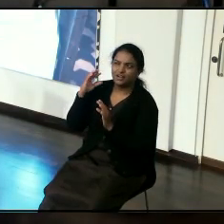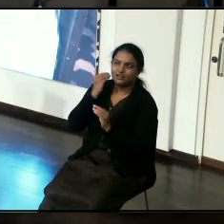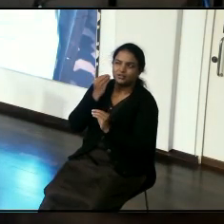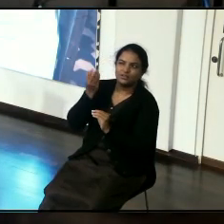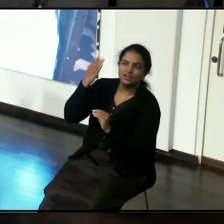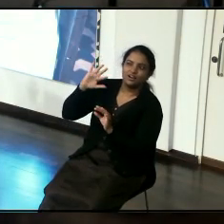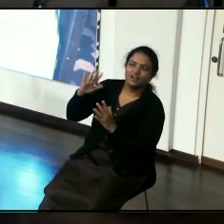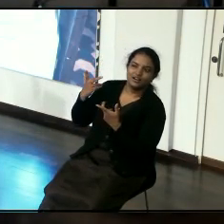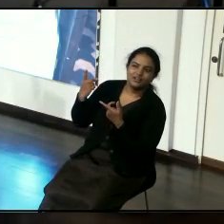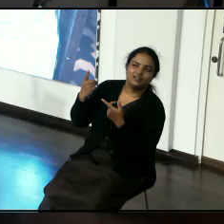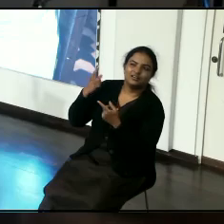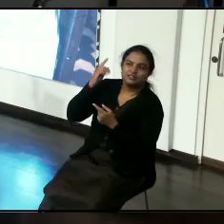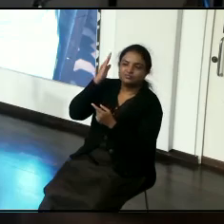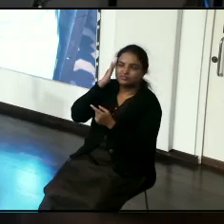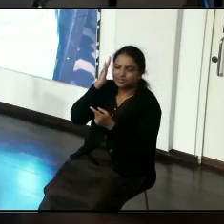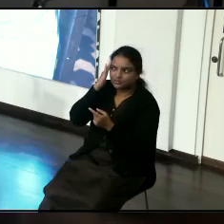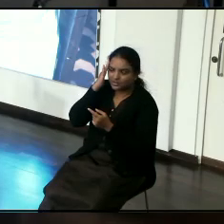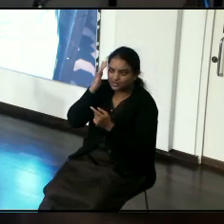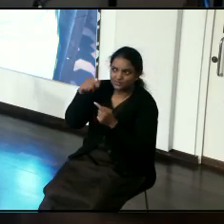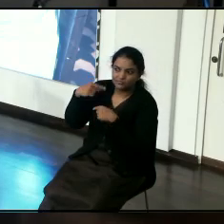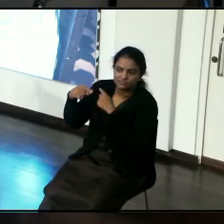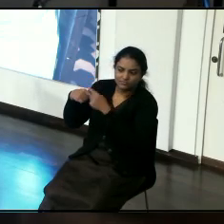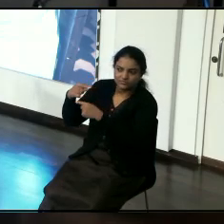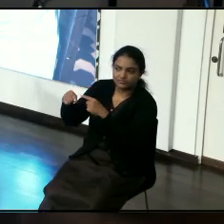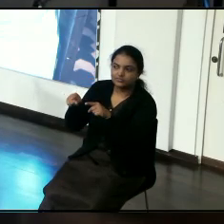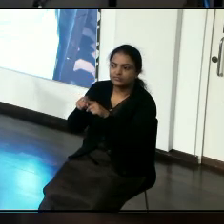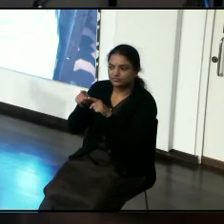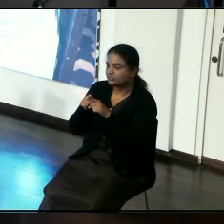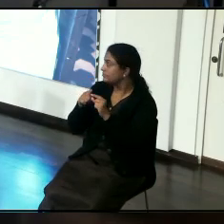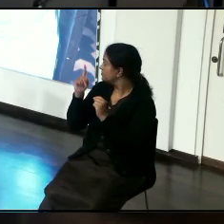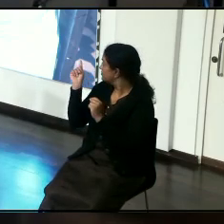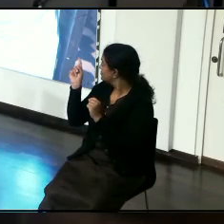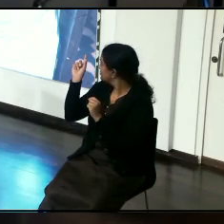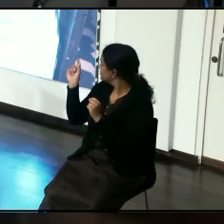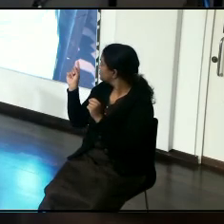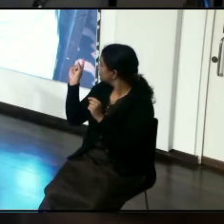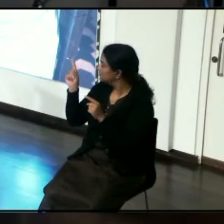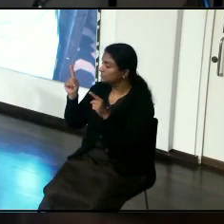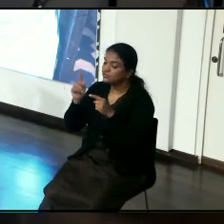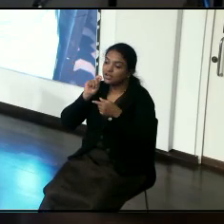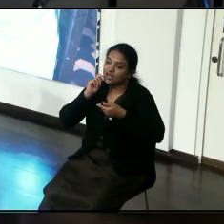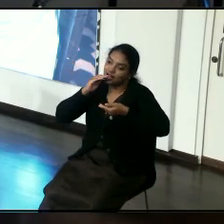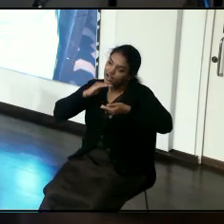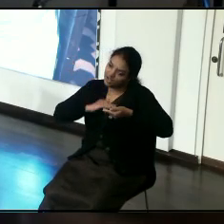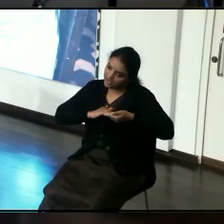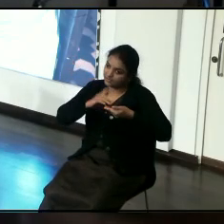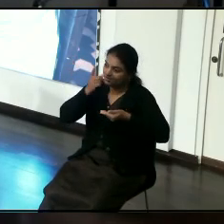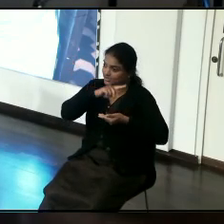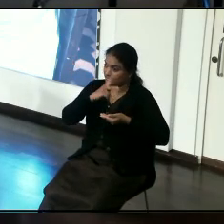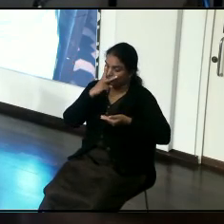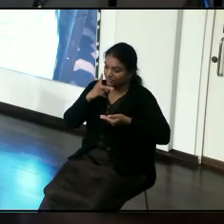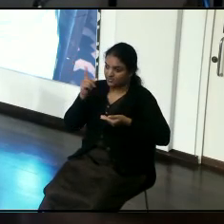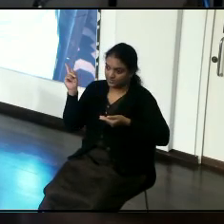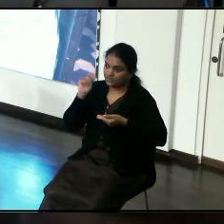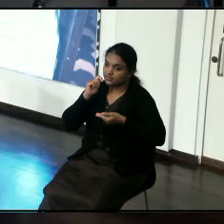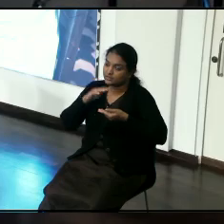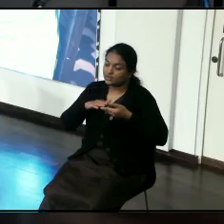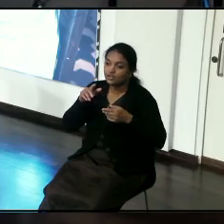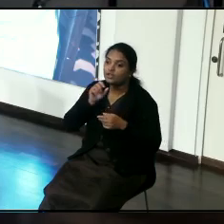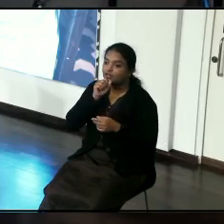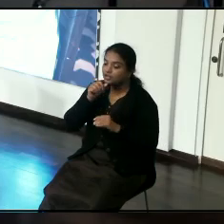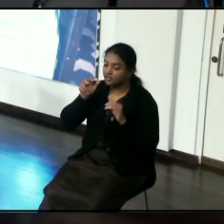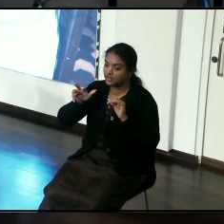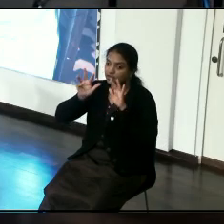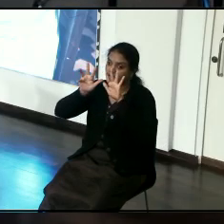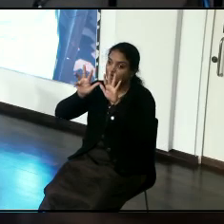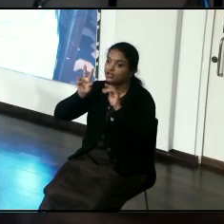which they hold memory. This is Rafael Vegas, Marianne's husband, actually. And he's 92, and